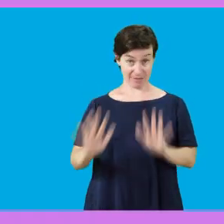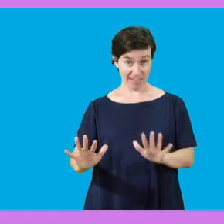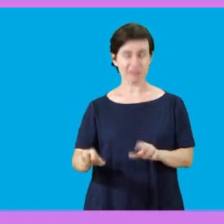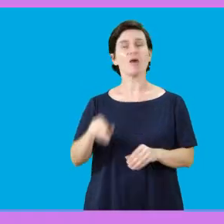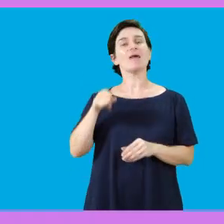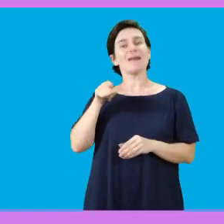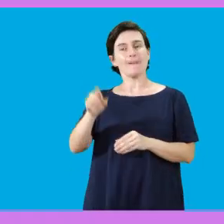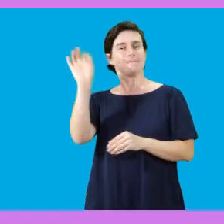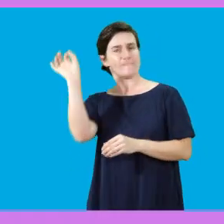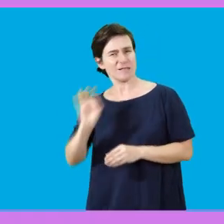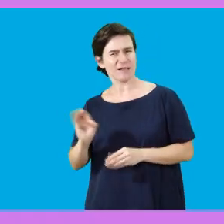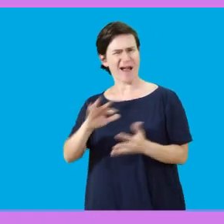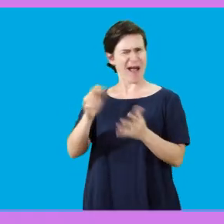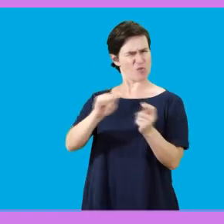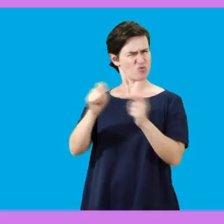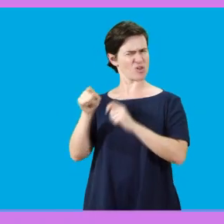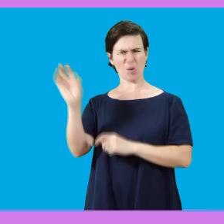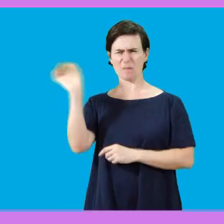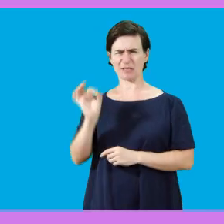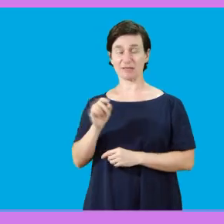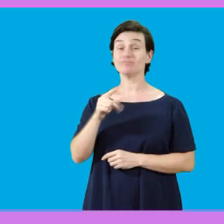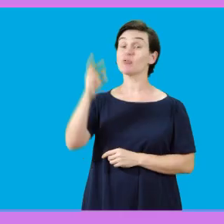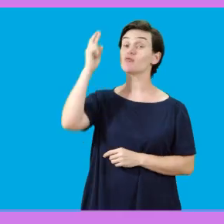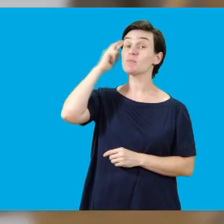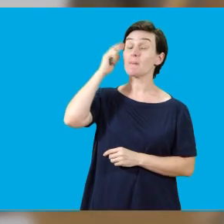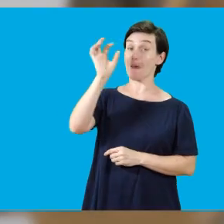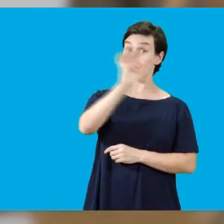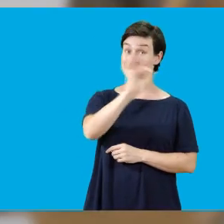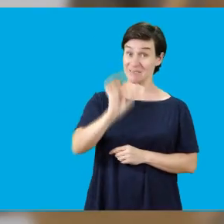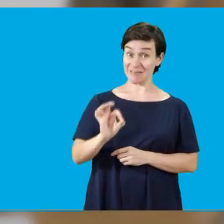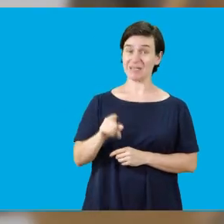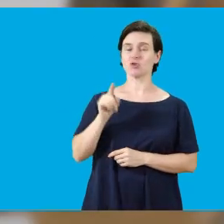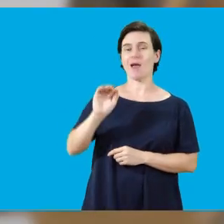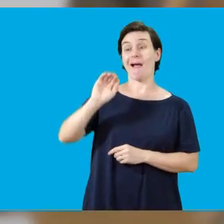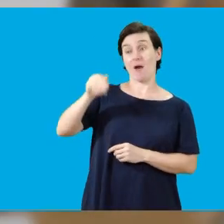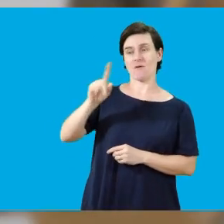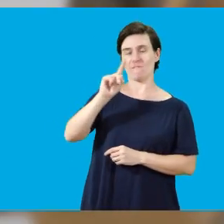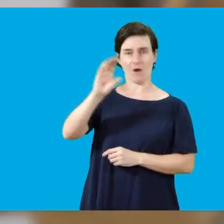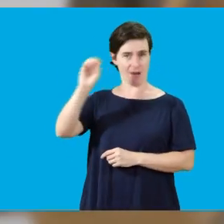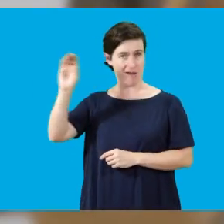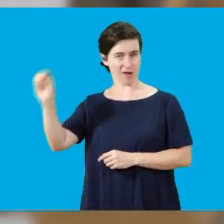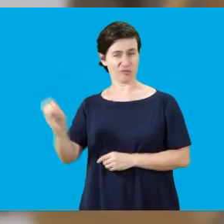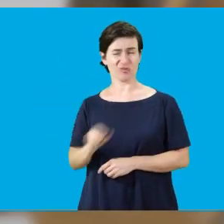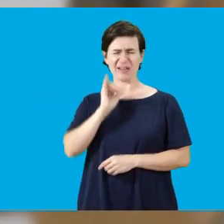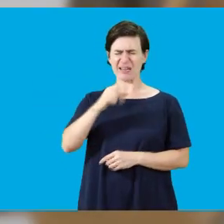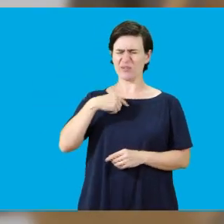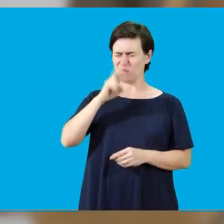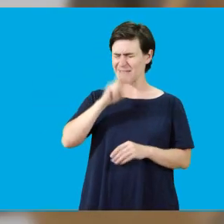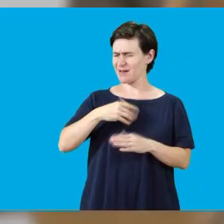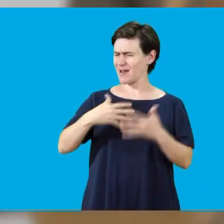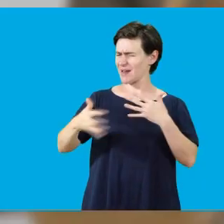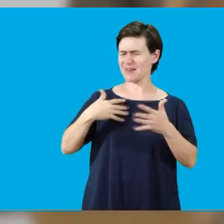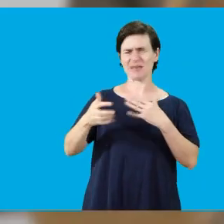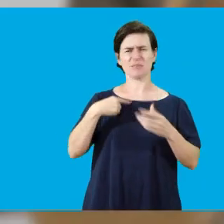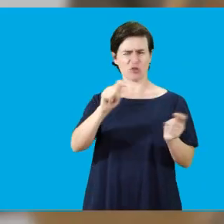5 divided by 10 as a percentage. Now remember, percentage is always out of 100. So whenever we have to convert any amount or